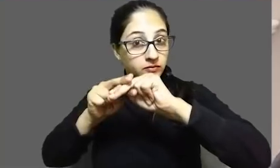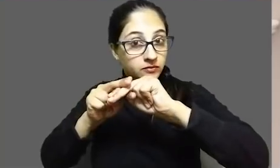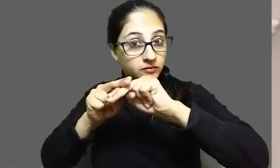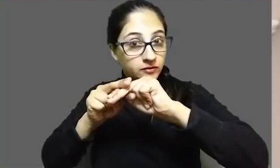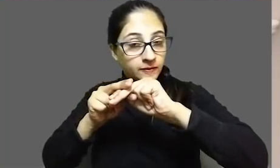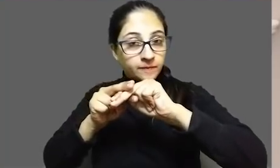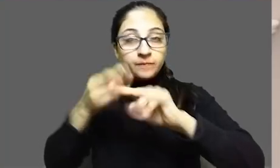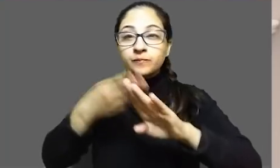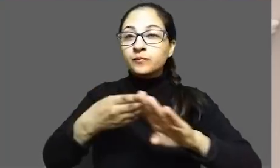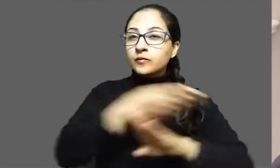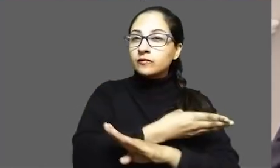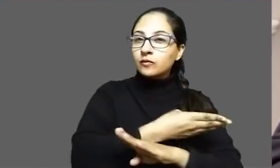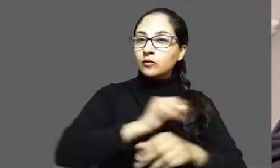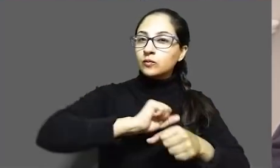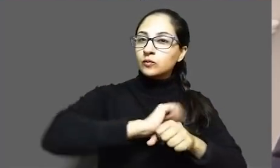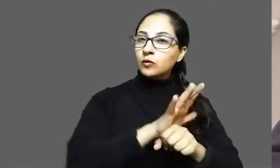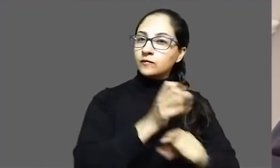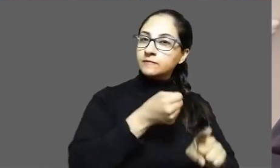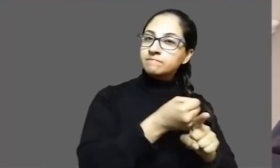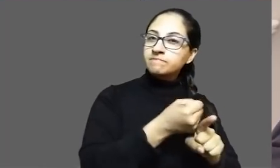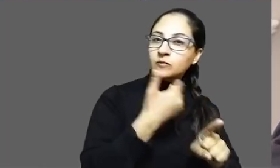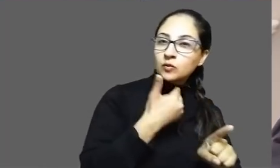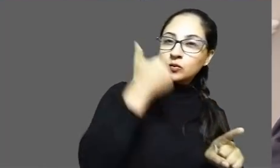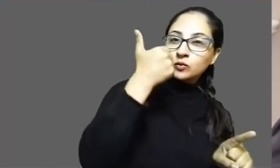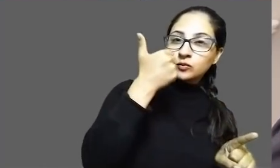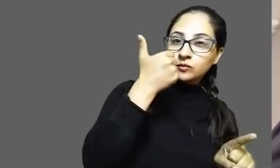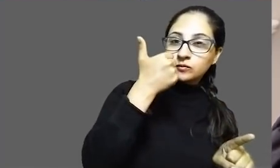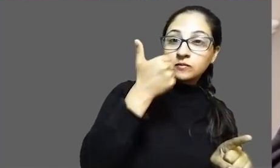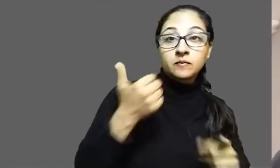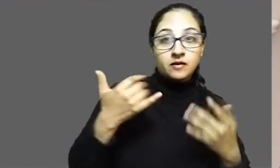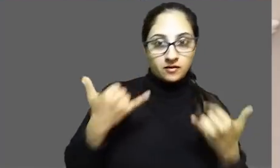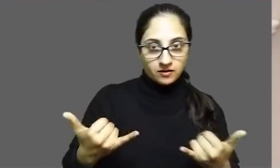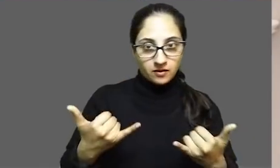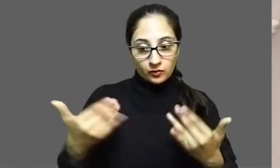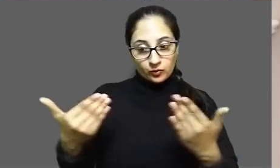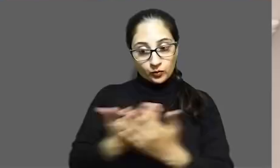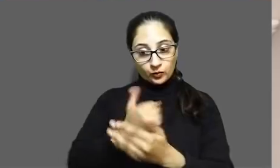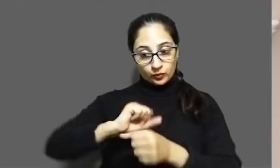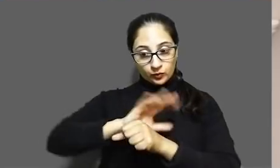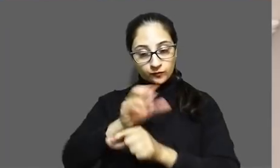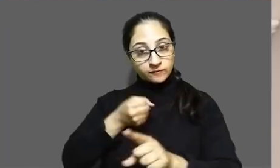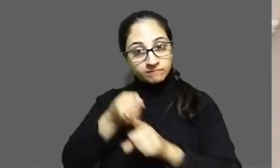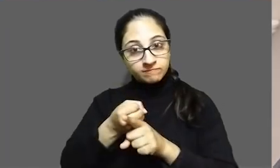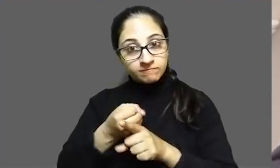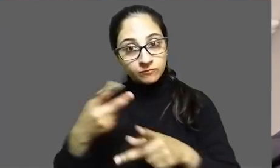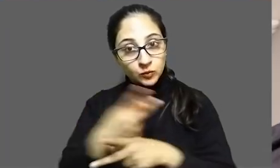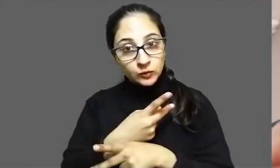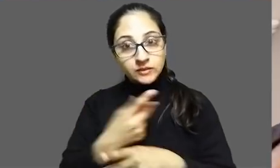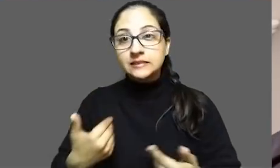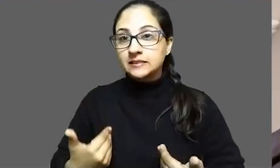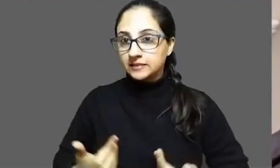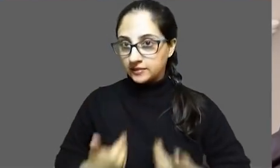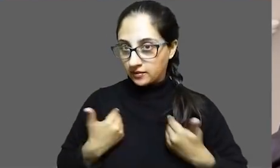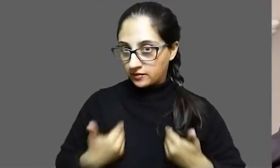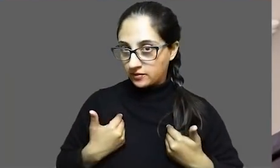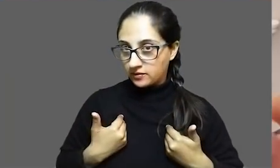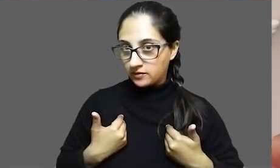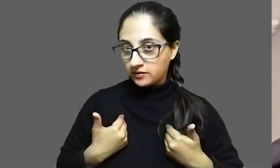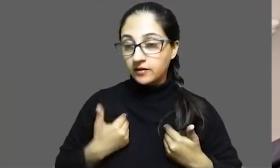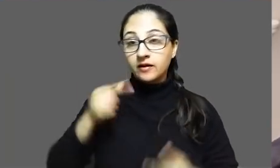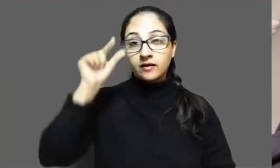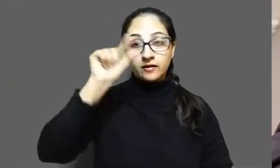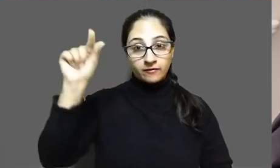previously regarded themselves as less vulnerable to the virus are being impacted. We are in